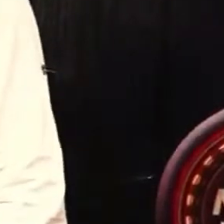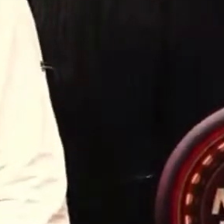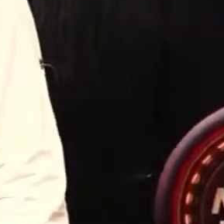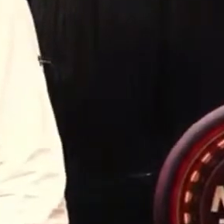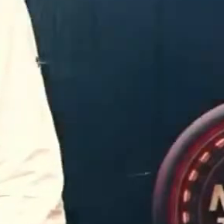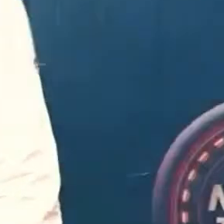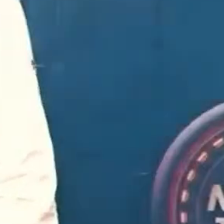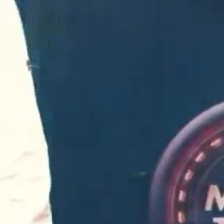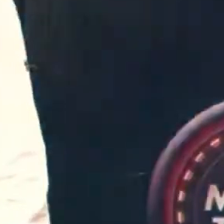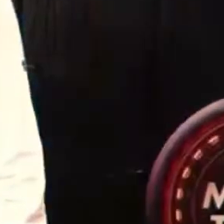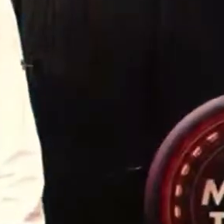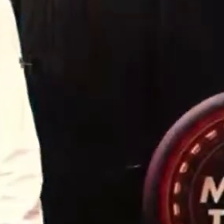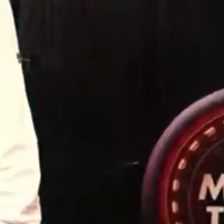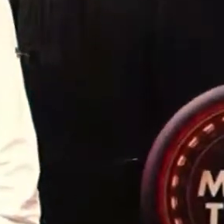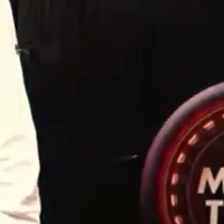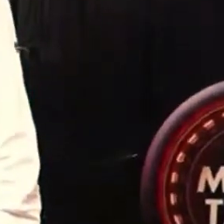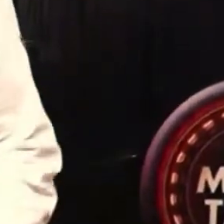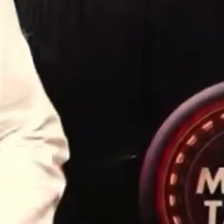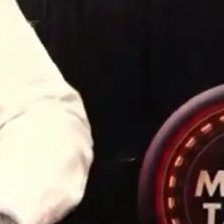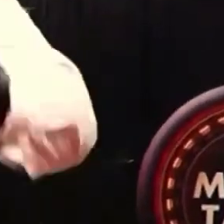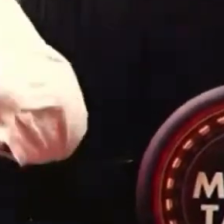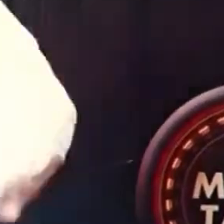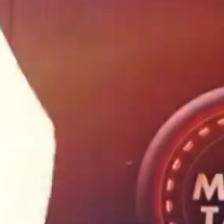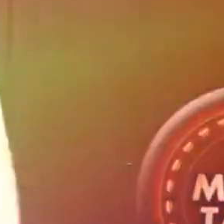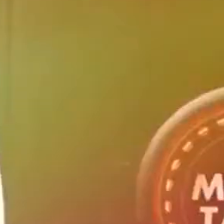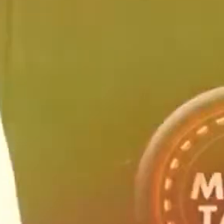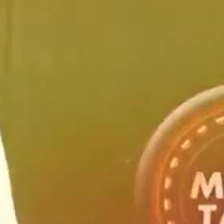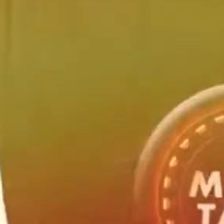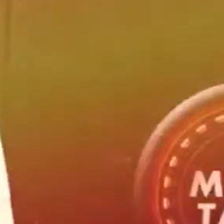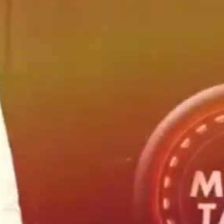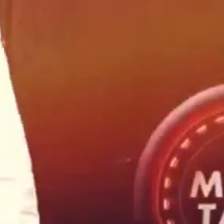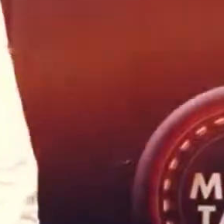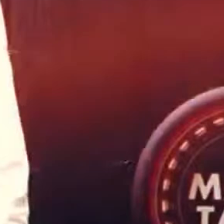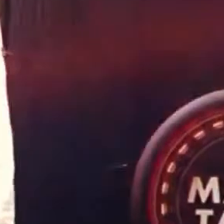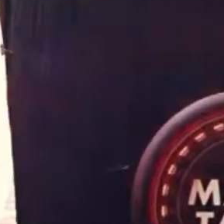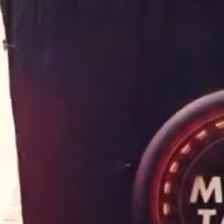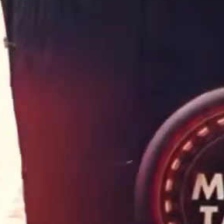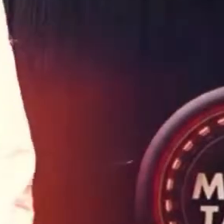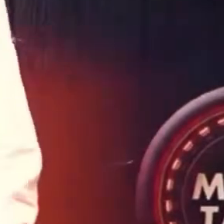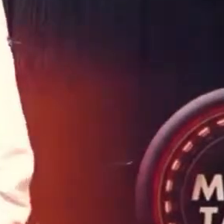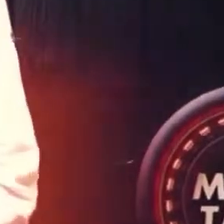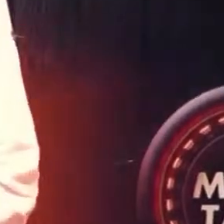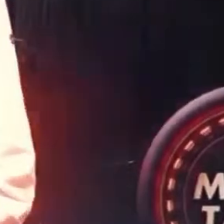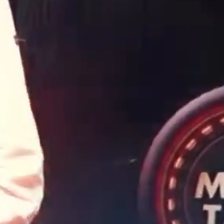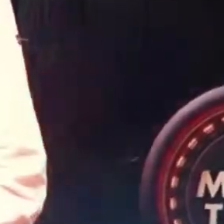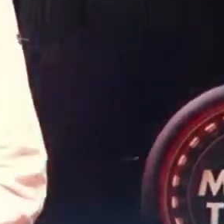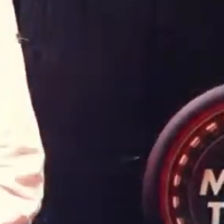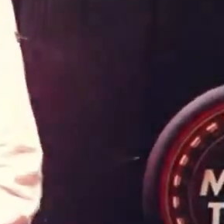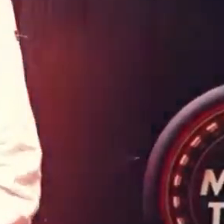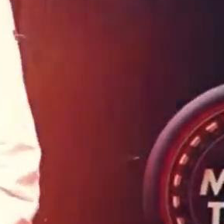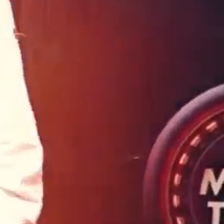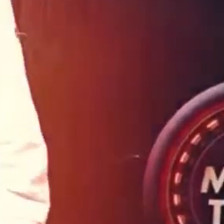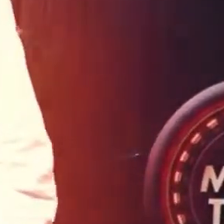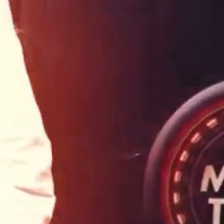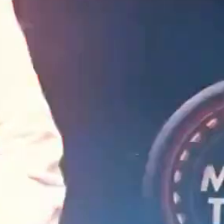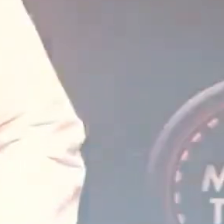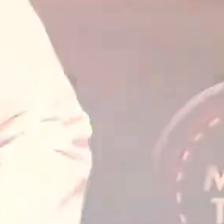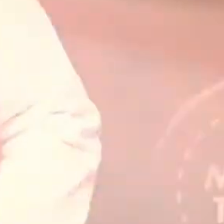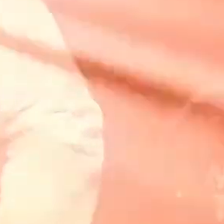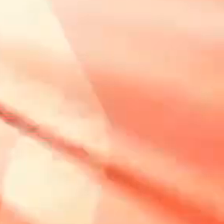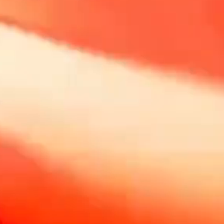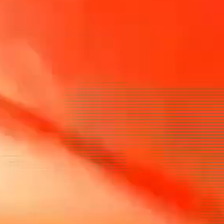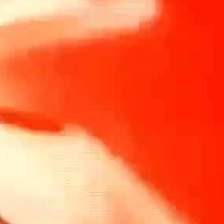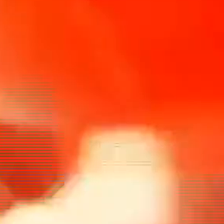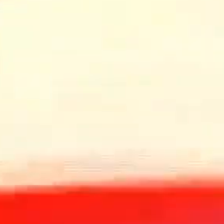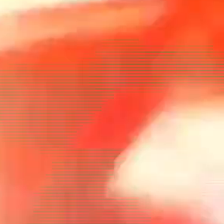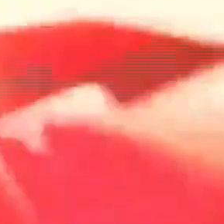To the Church O'Clock Show. I'm your host, Esther Becky. And my name is DJ Tero. We start you off with a word of prayer and get you started